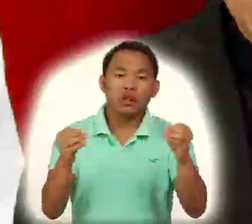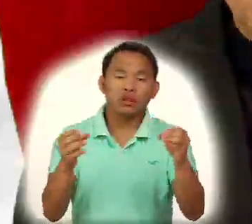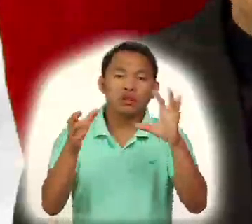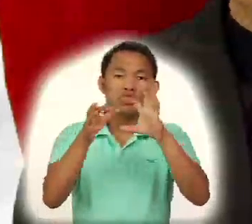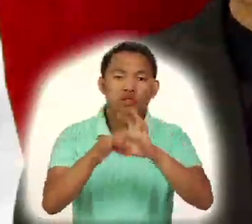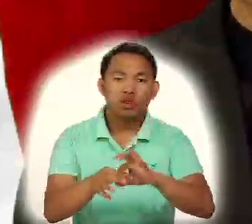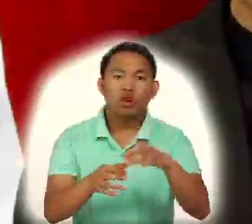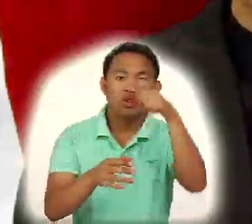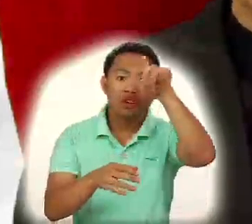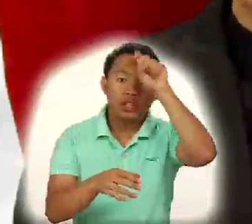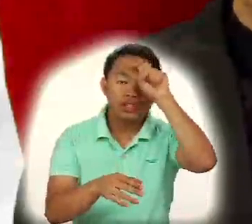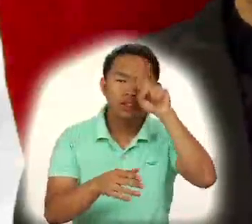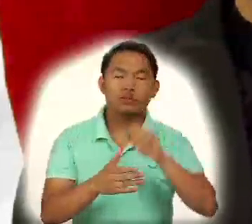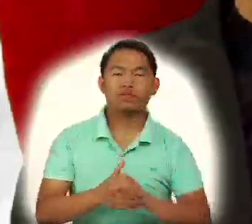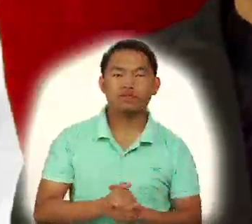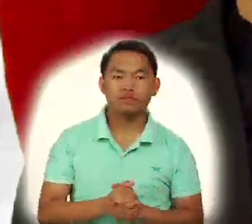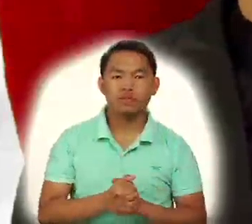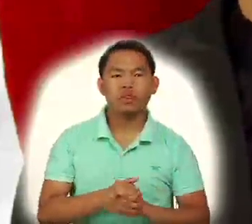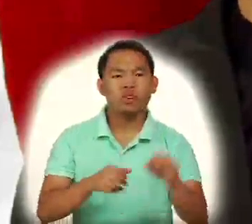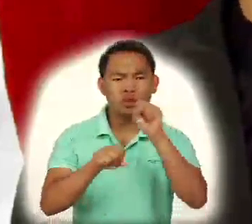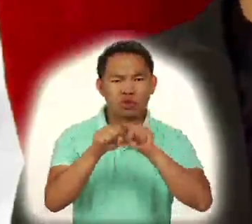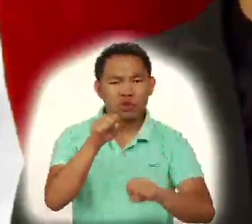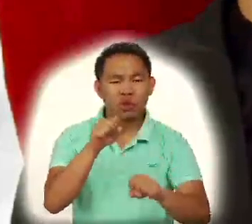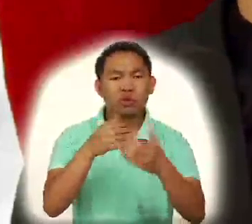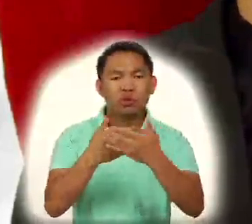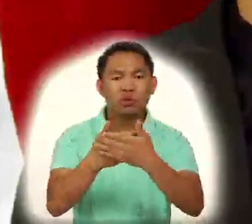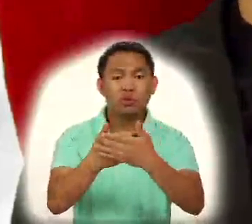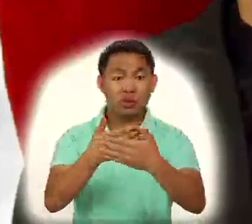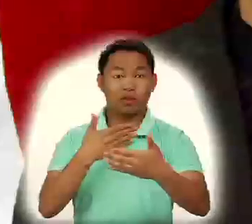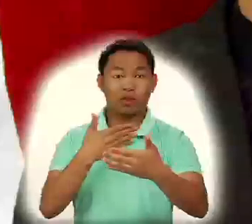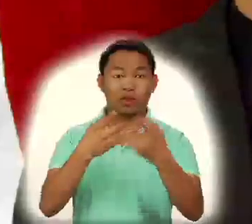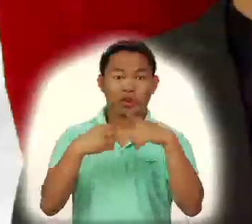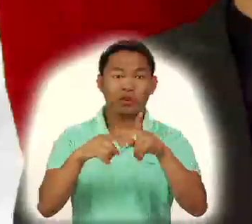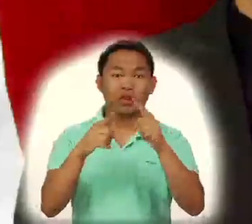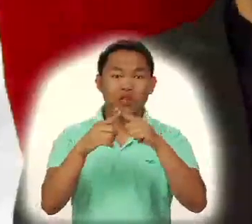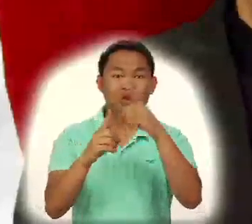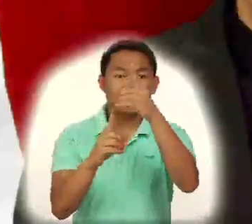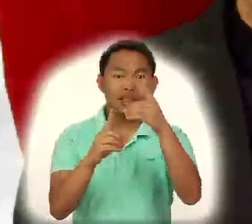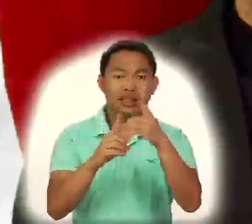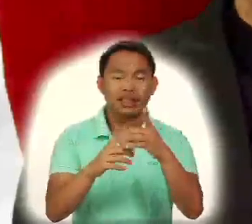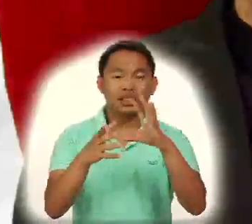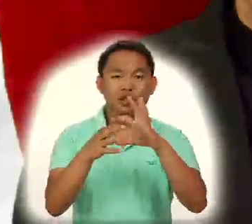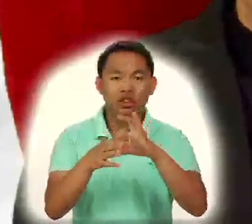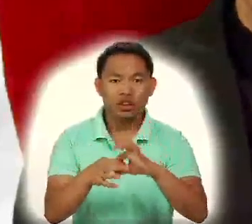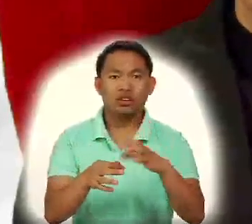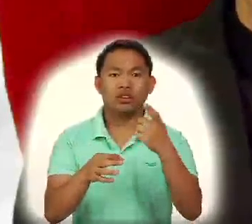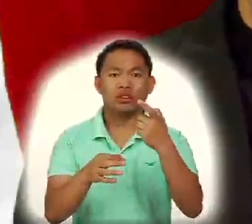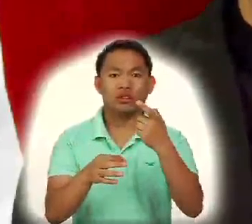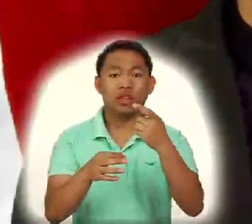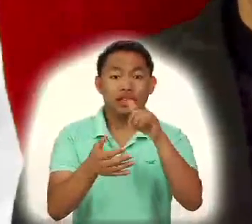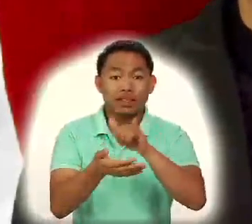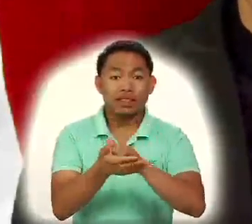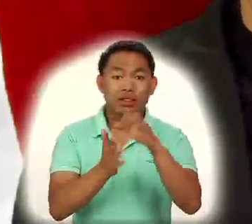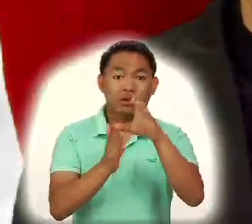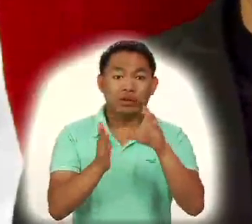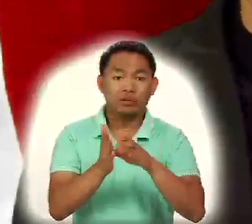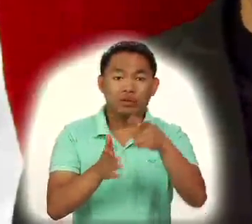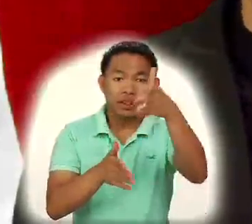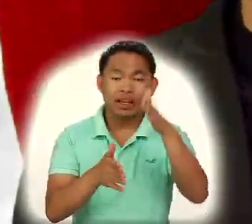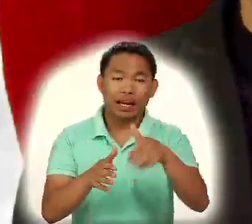of Egypt. So before going to the details of the Decalogue,